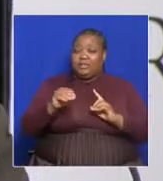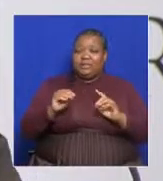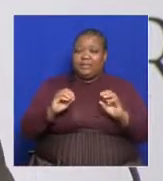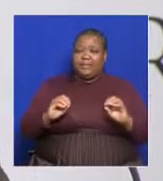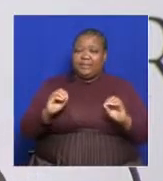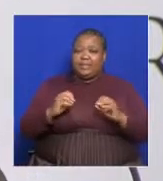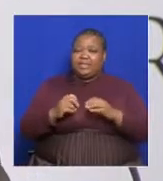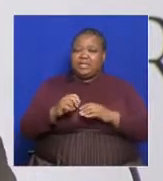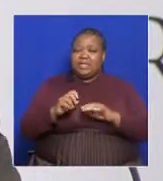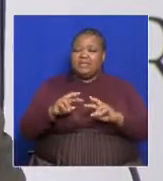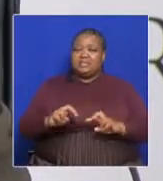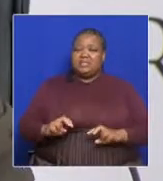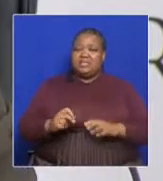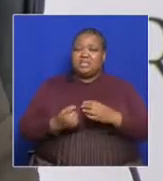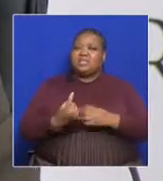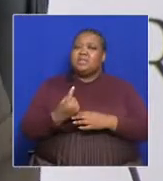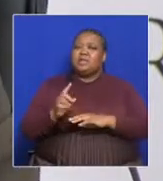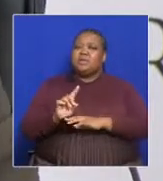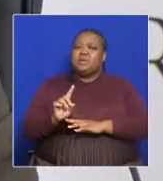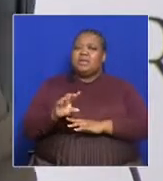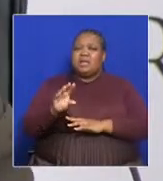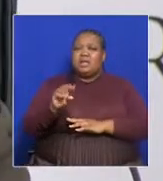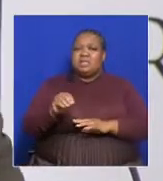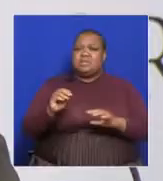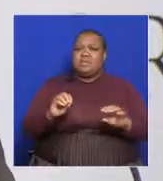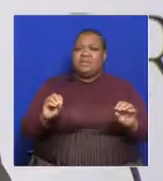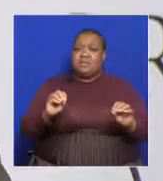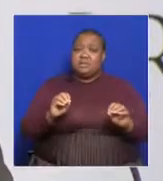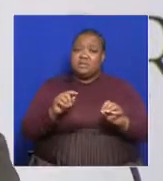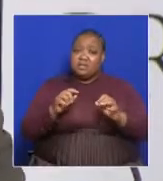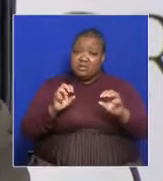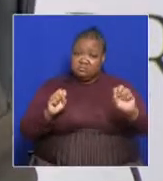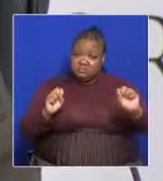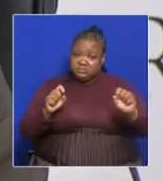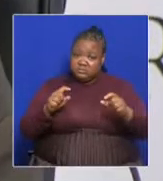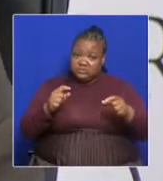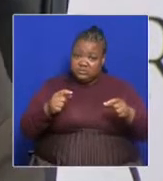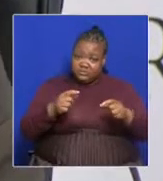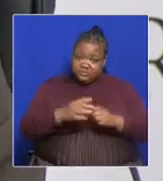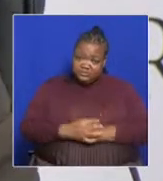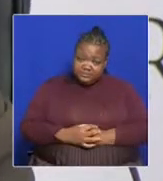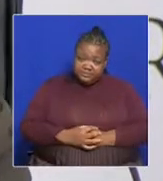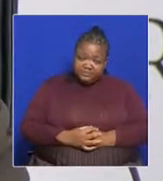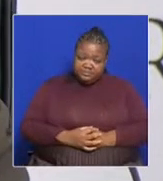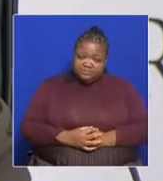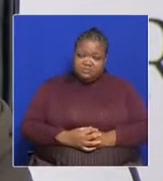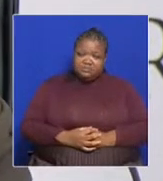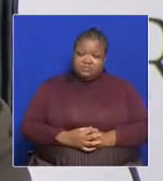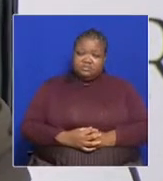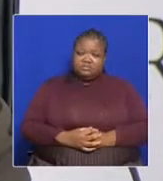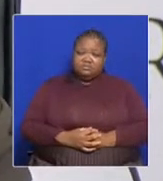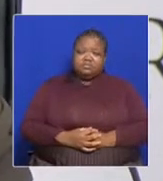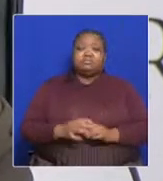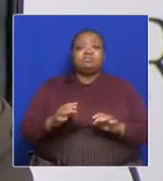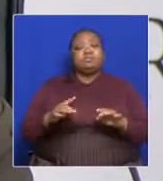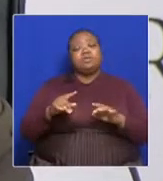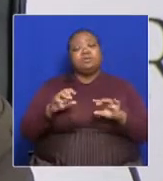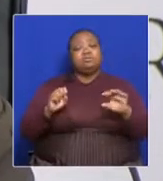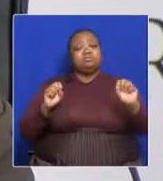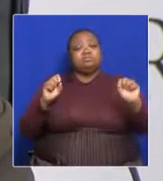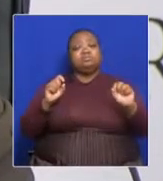Is that what you're telling the Commission? No, I'm not telling the Commission. Yeah. What are you telling the Commission about on that score?